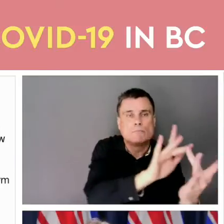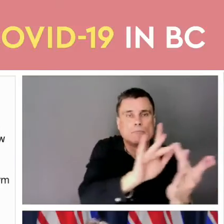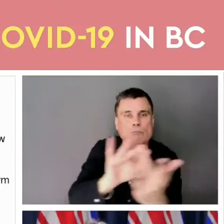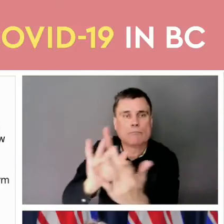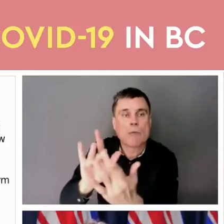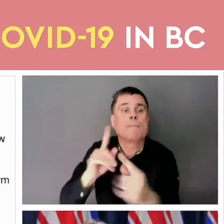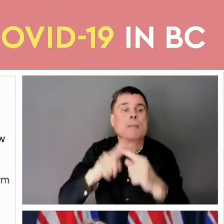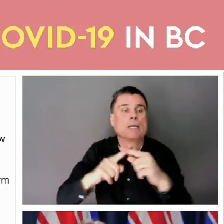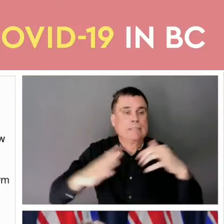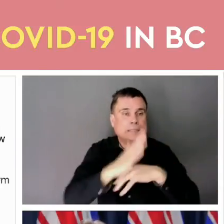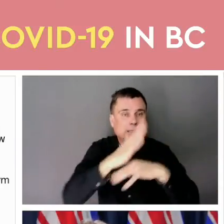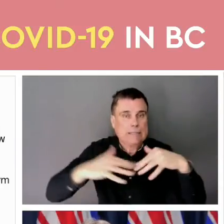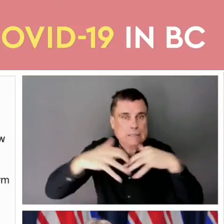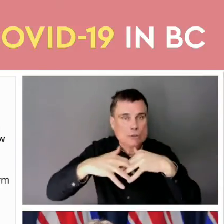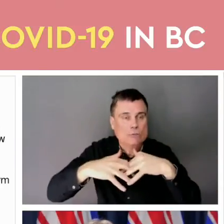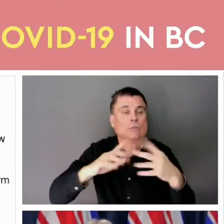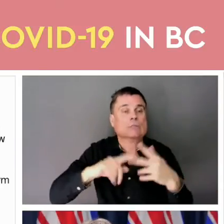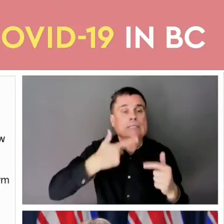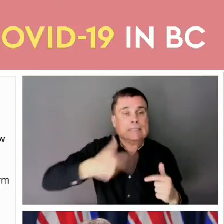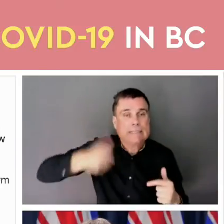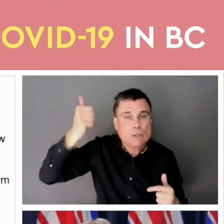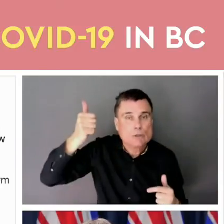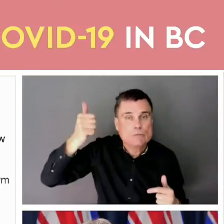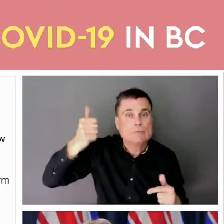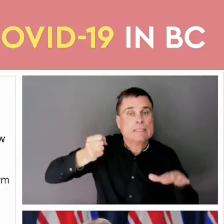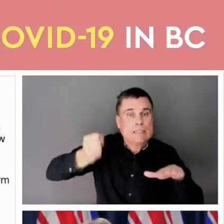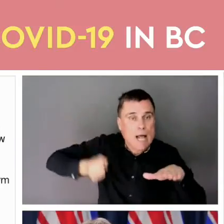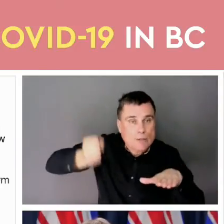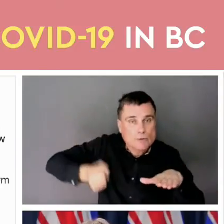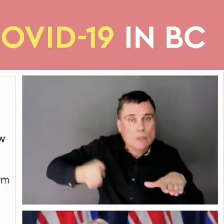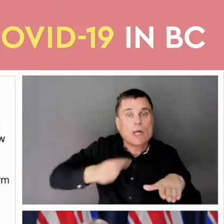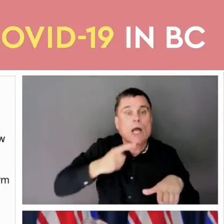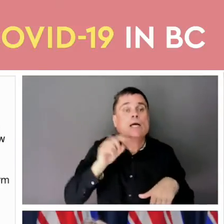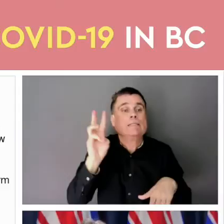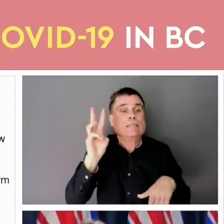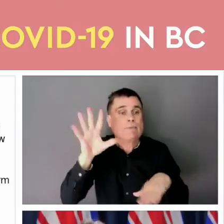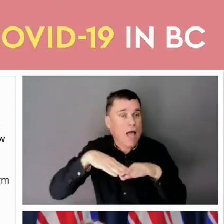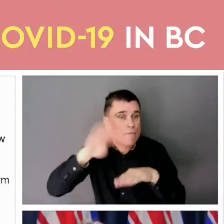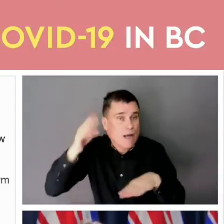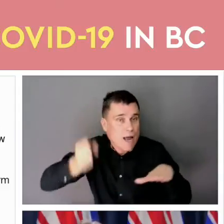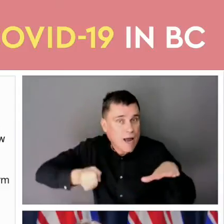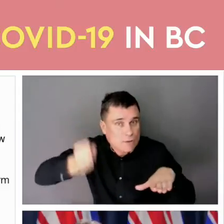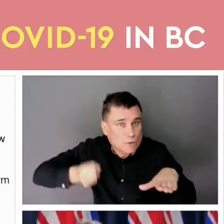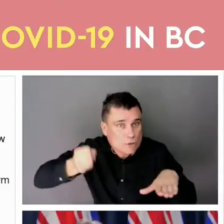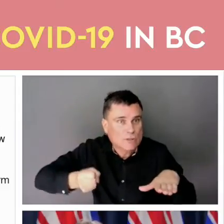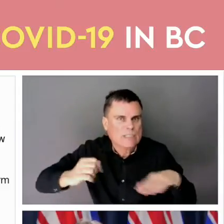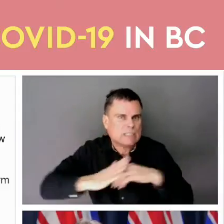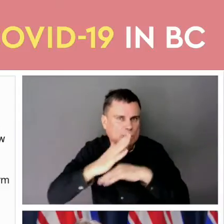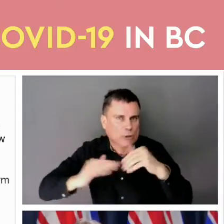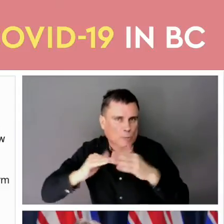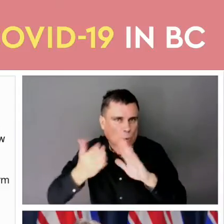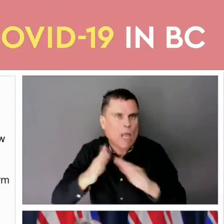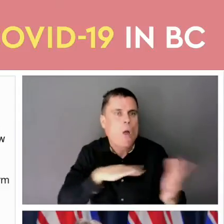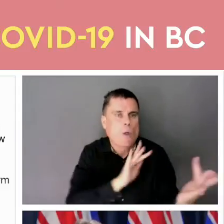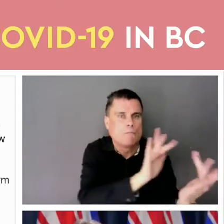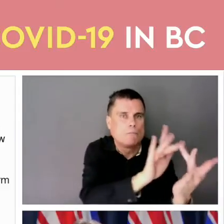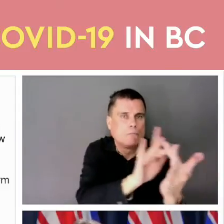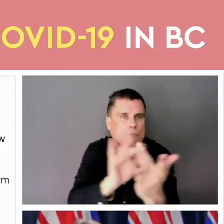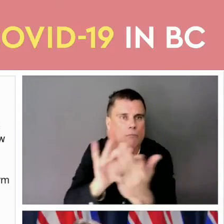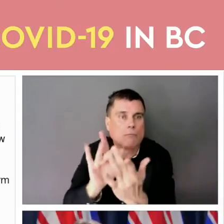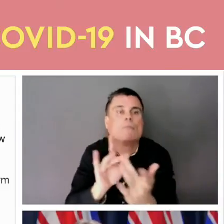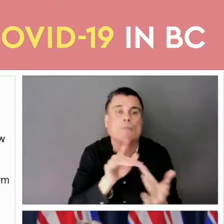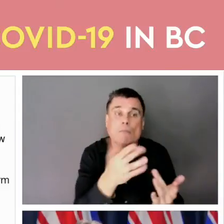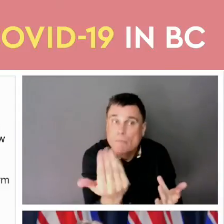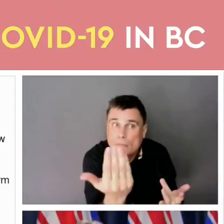and elders to provide information on how they can pre-register for a vaccination appointment. And we'll be providing an update on this